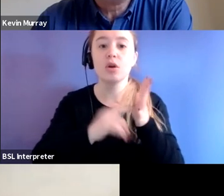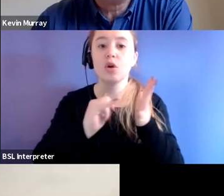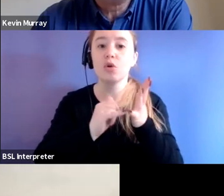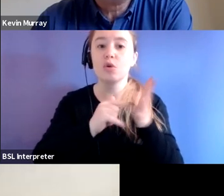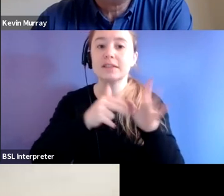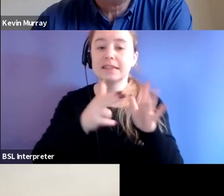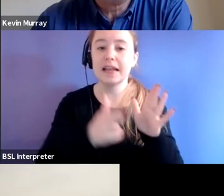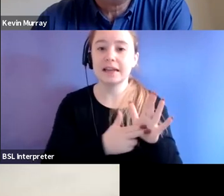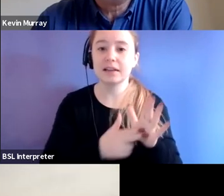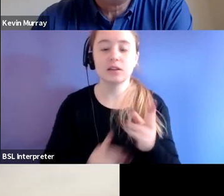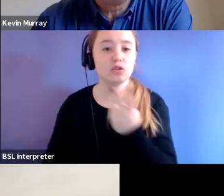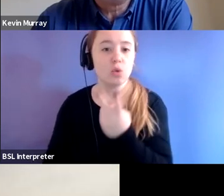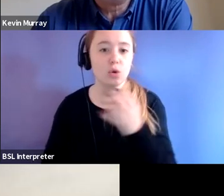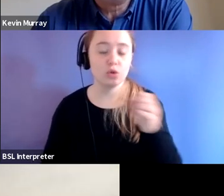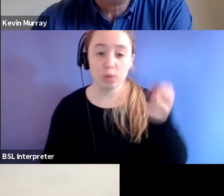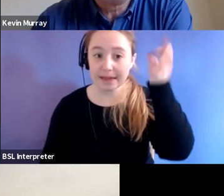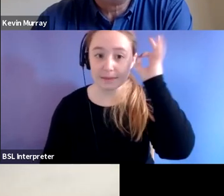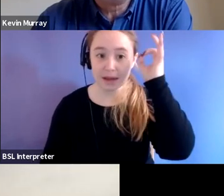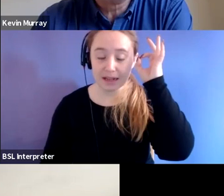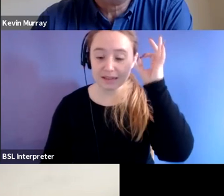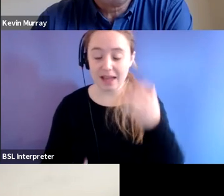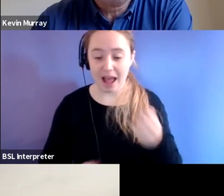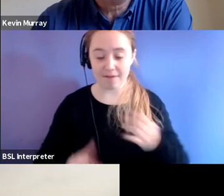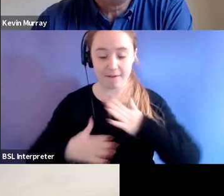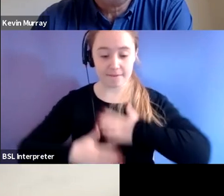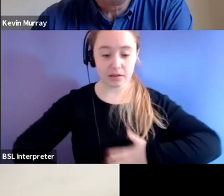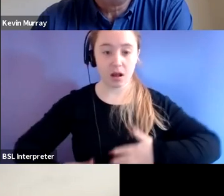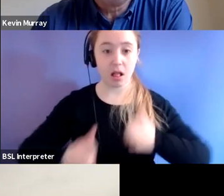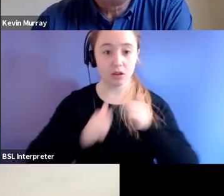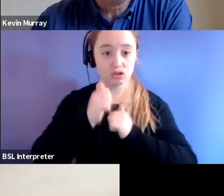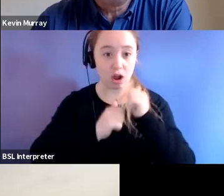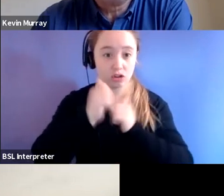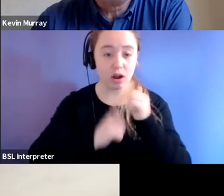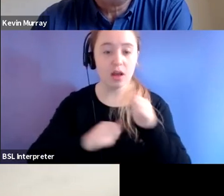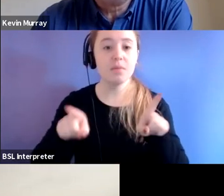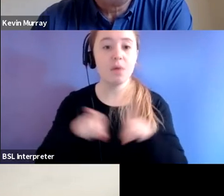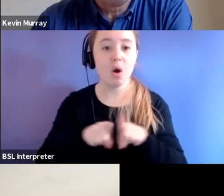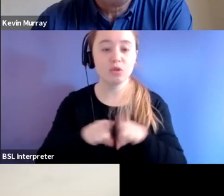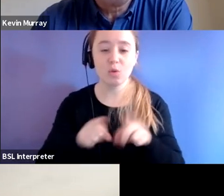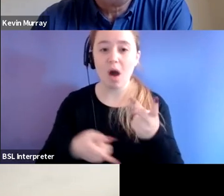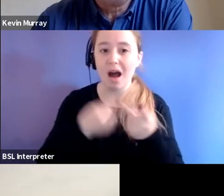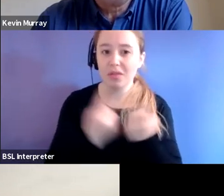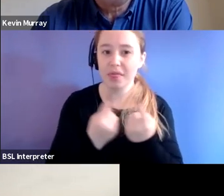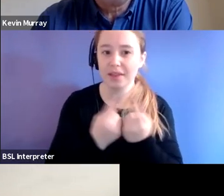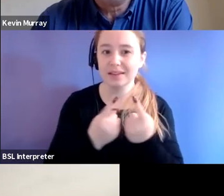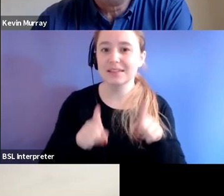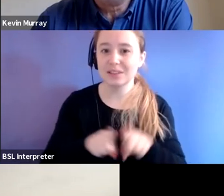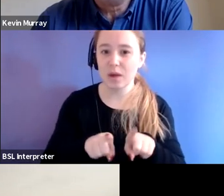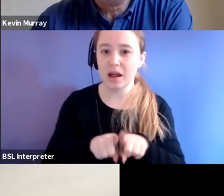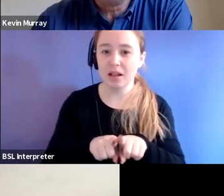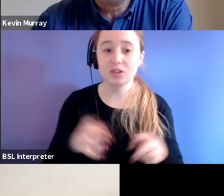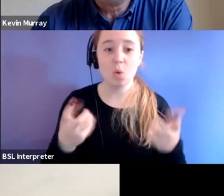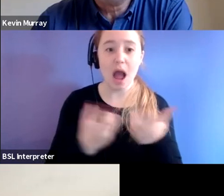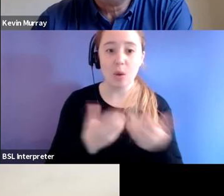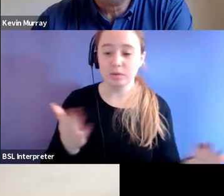neighbourhoods are made up of far more than just physical infrastructure. They're more than just what's available and how to get there. And this obviously is very true of people with